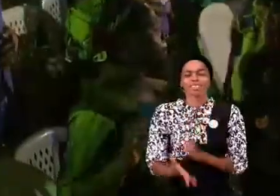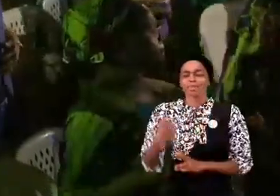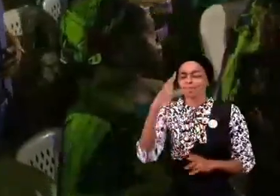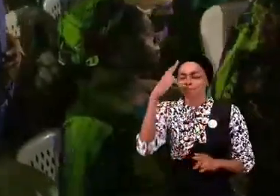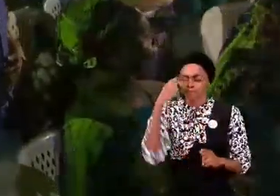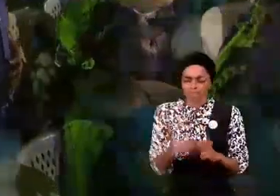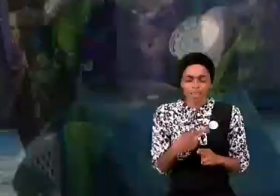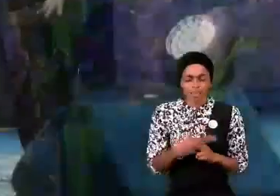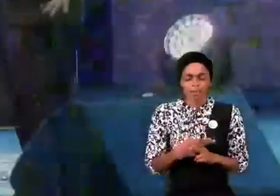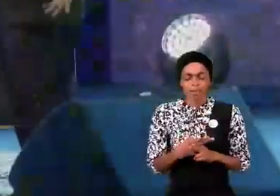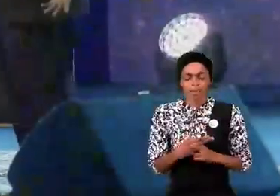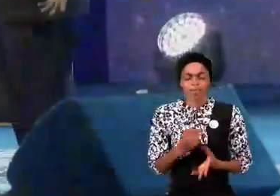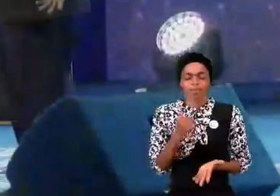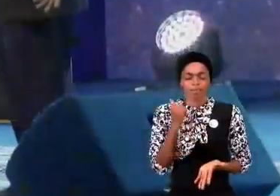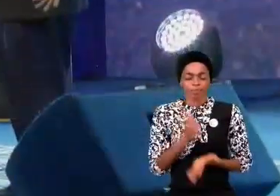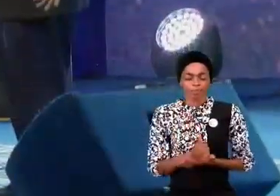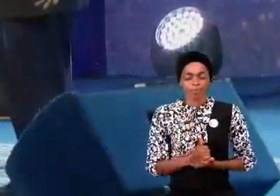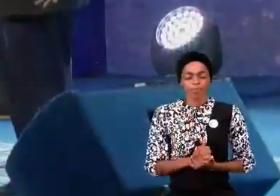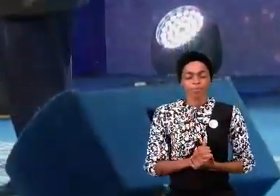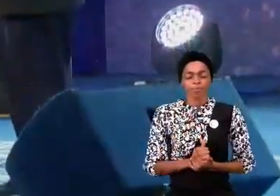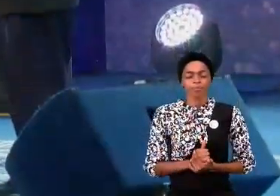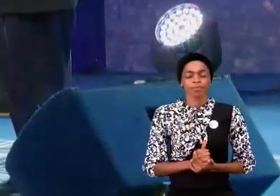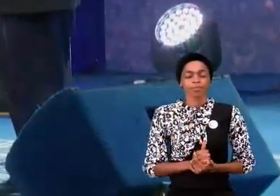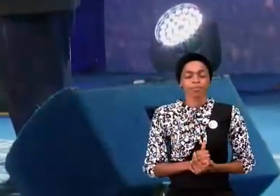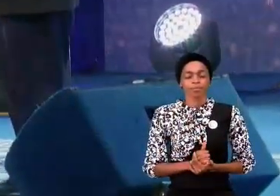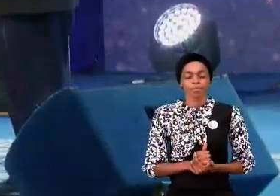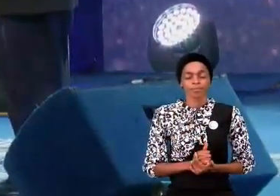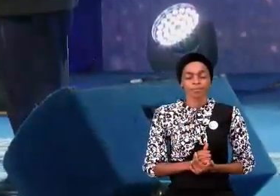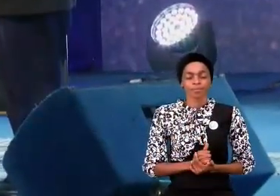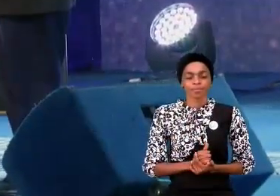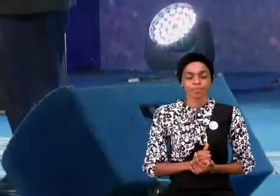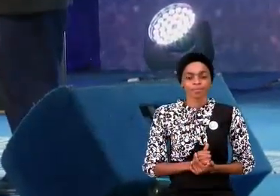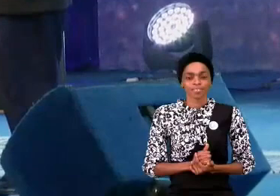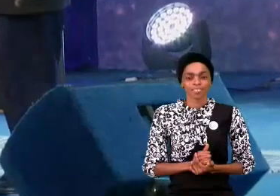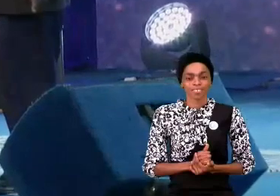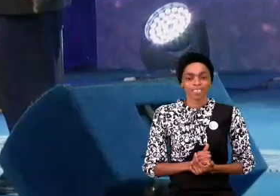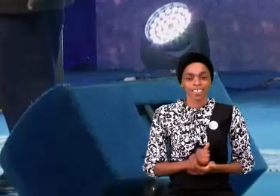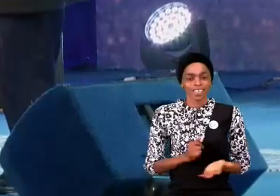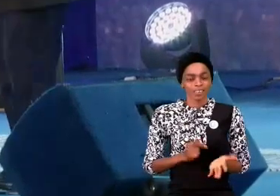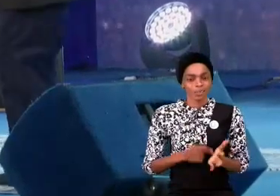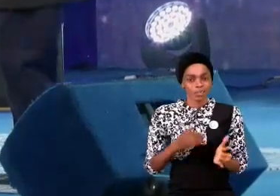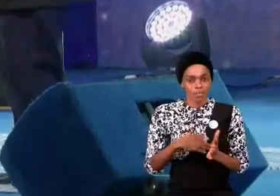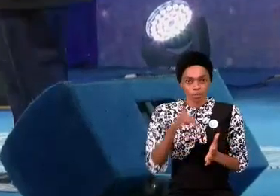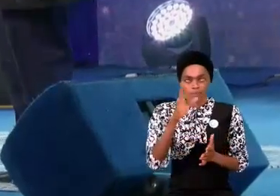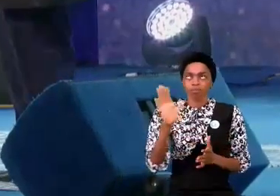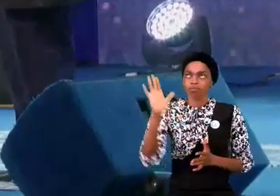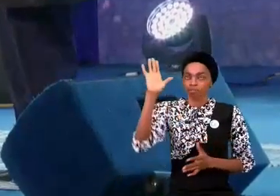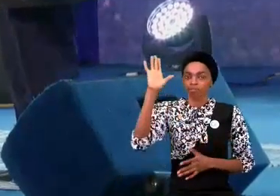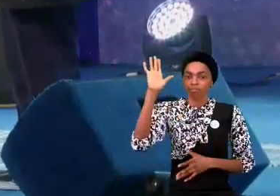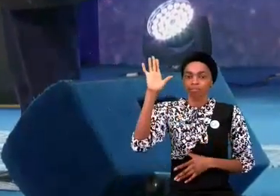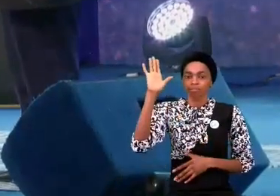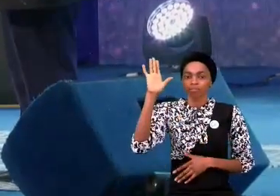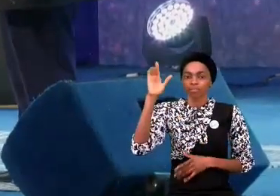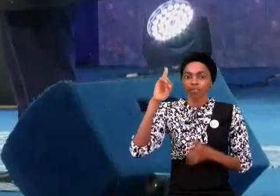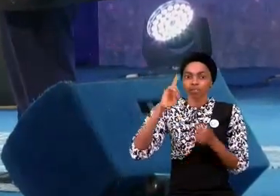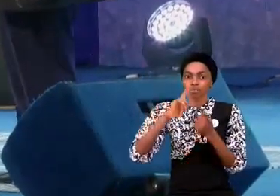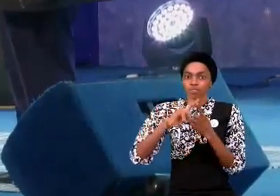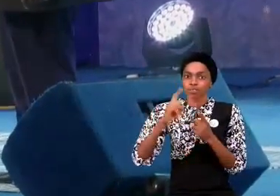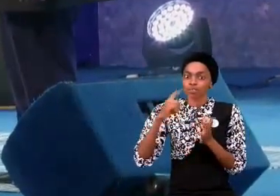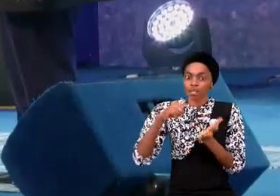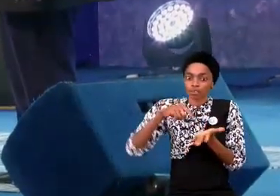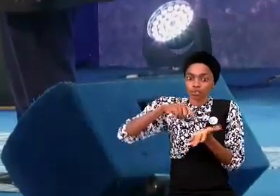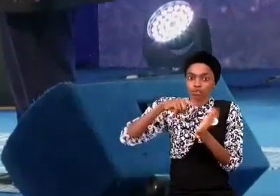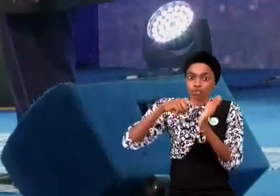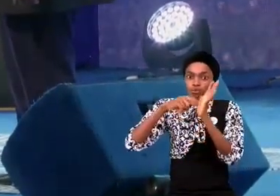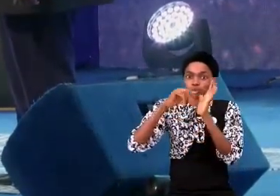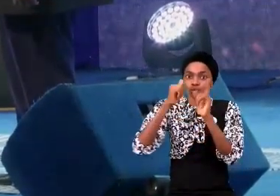Once again, you raise up your hand, you identify yourself, indicate, I need a healing, I